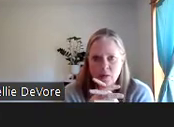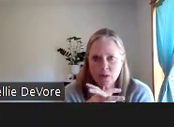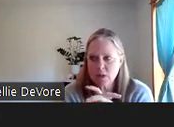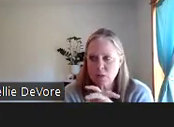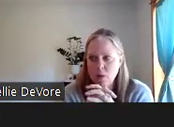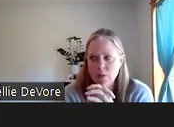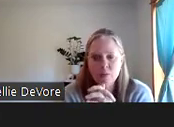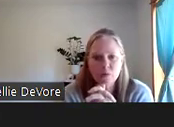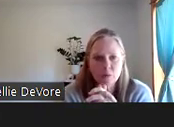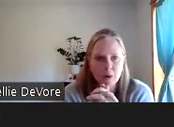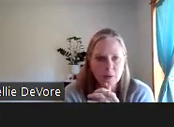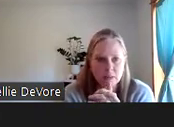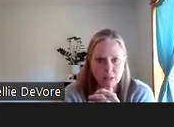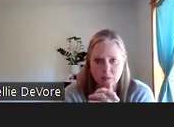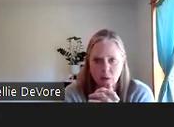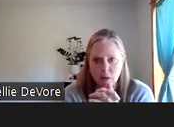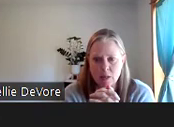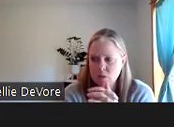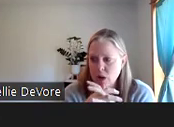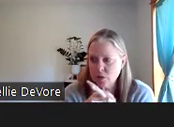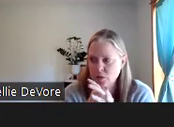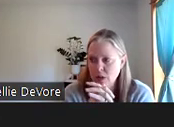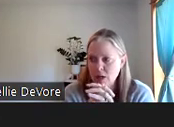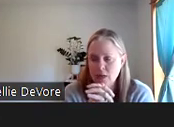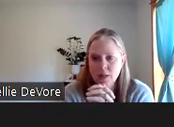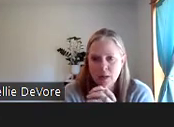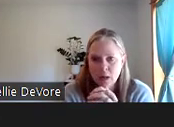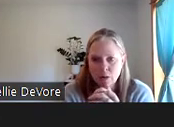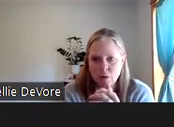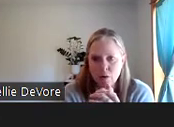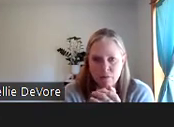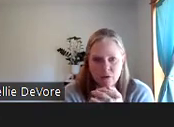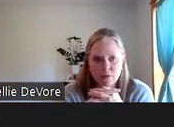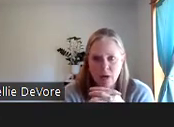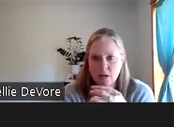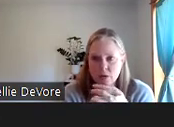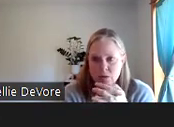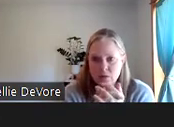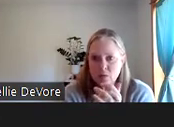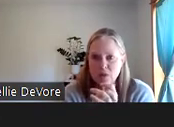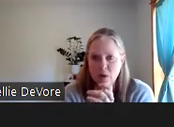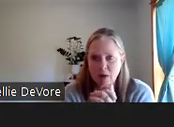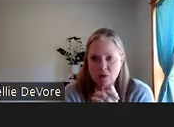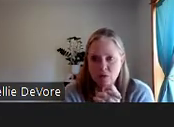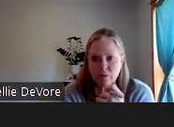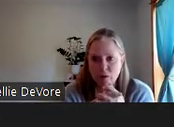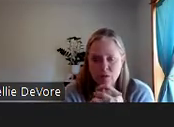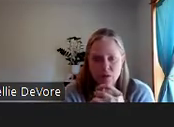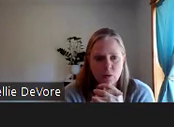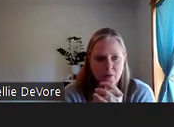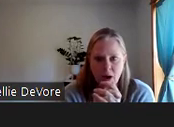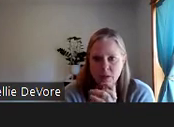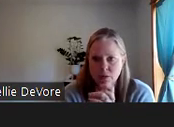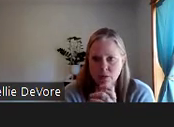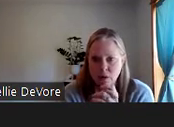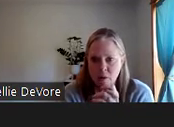the point in the agenda where we would move to public testimony. So I'll just read a little overview, and then I understand that we do have two folks